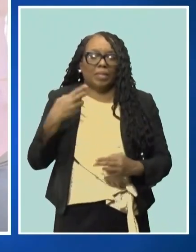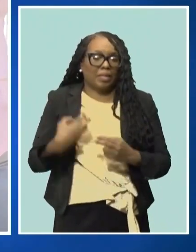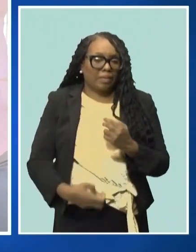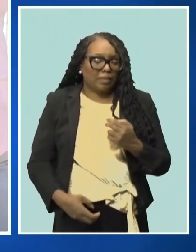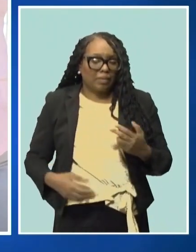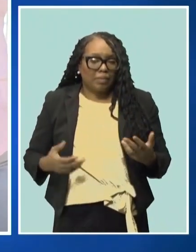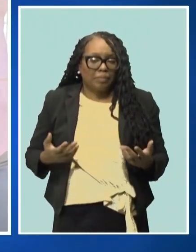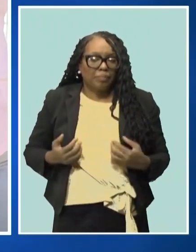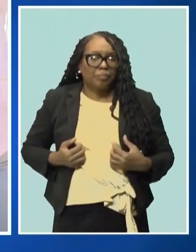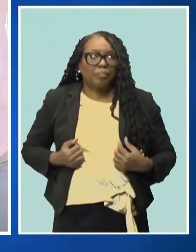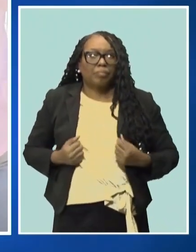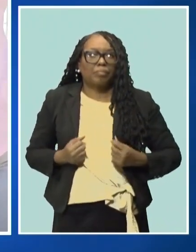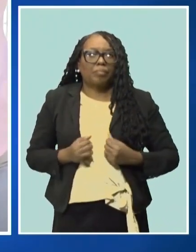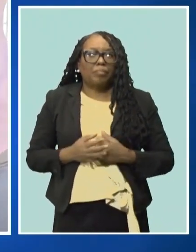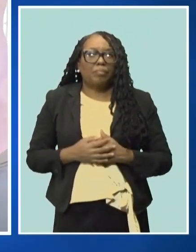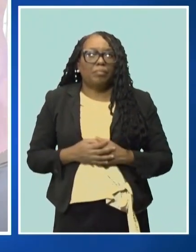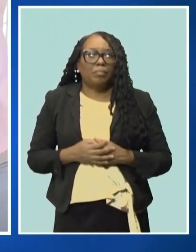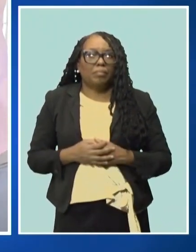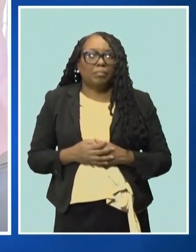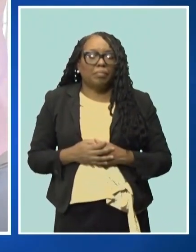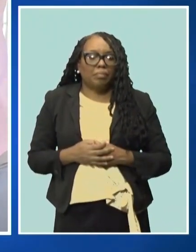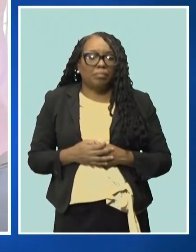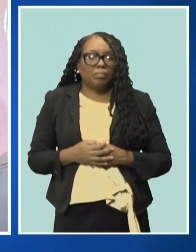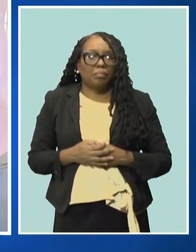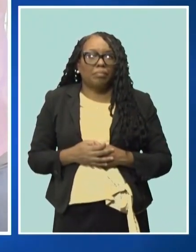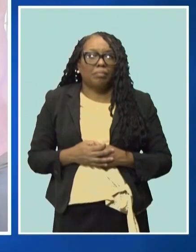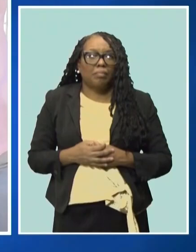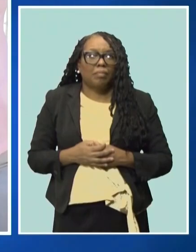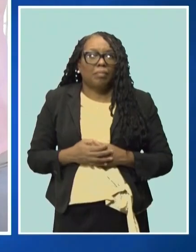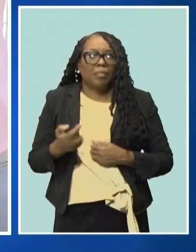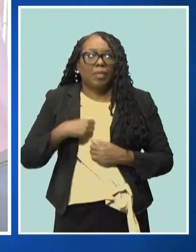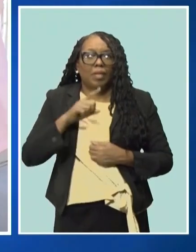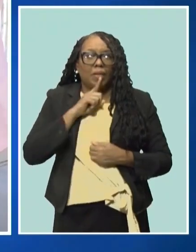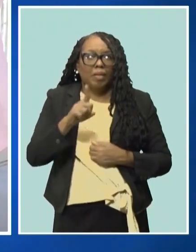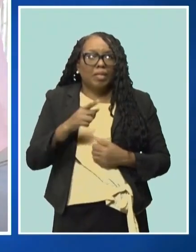It's so hard, right? But I'm just trying.